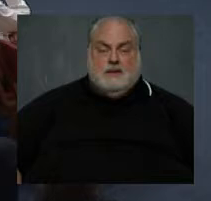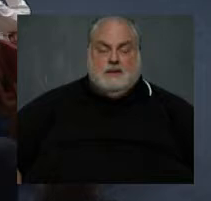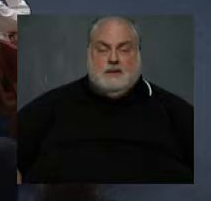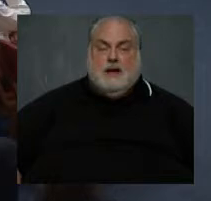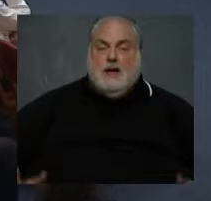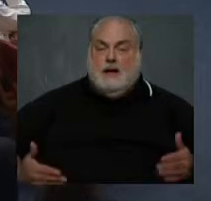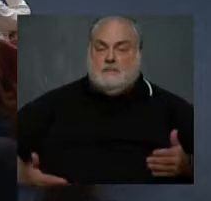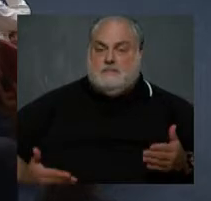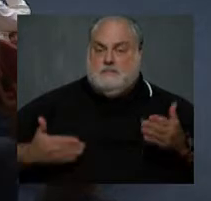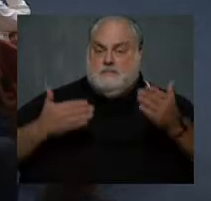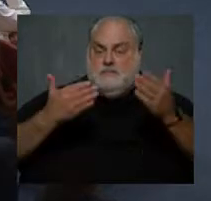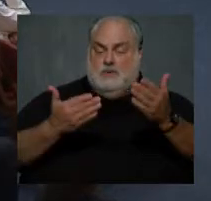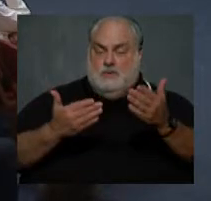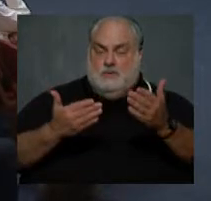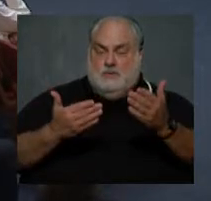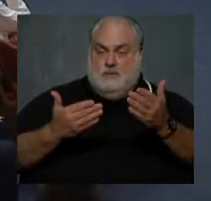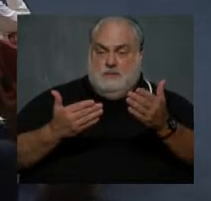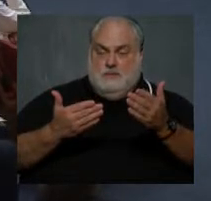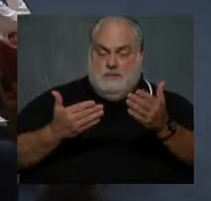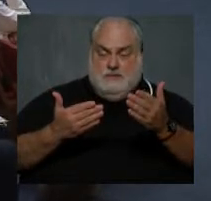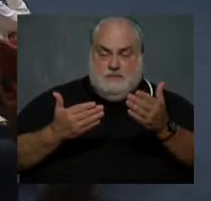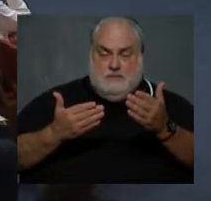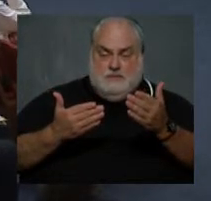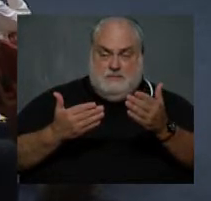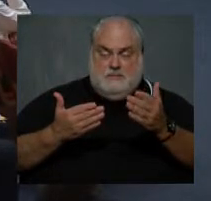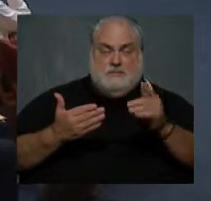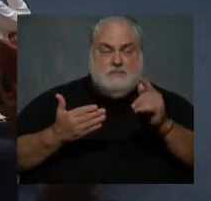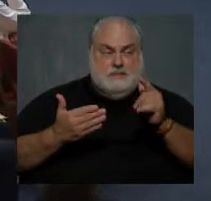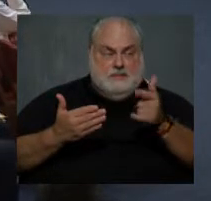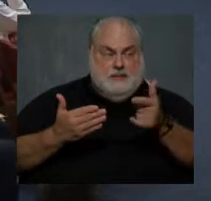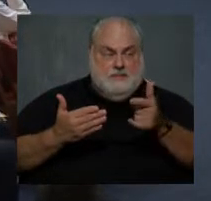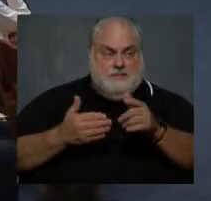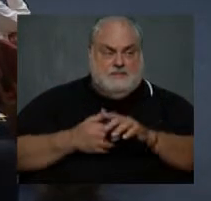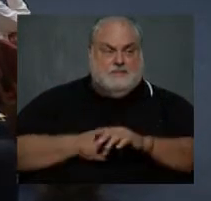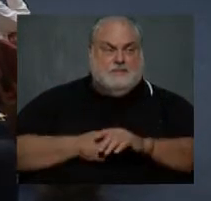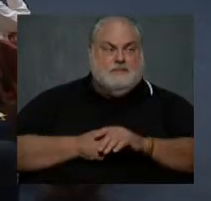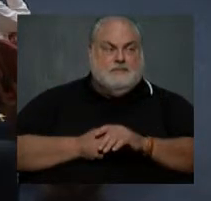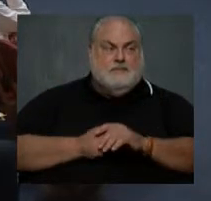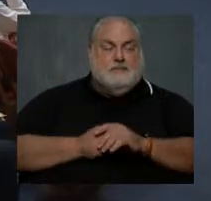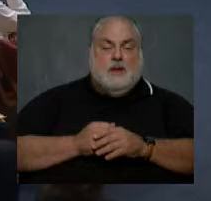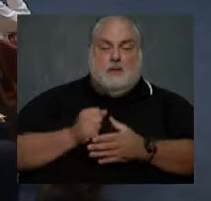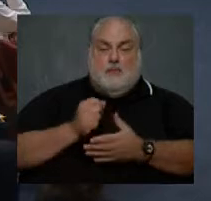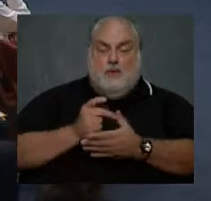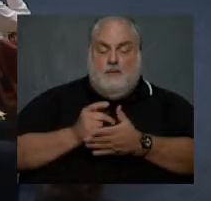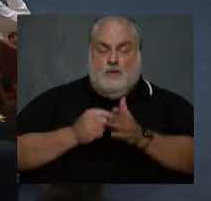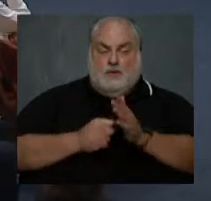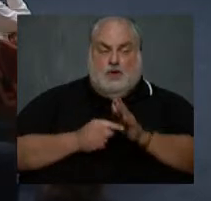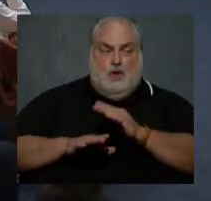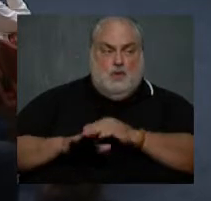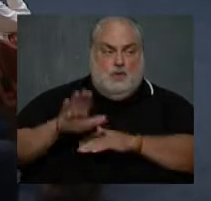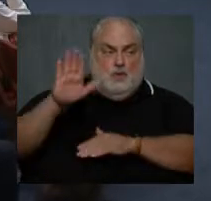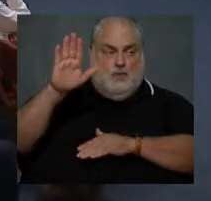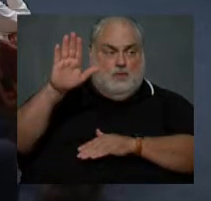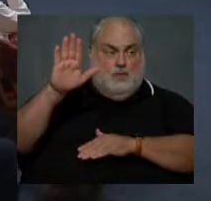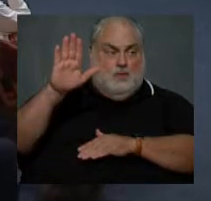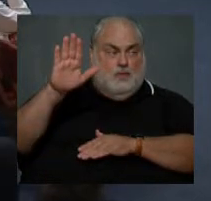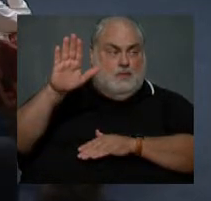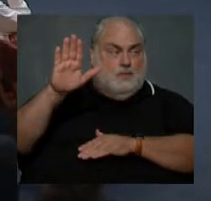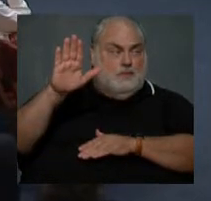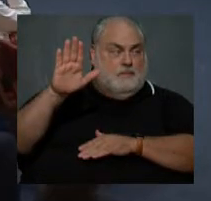with staff recommendations and comments. Do I hear a second? A second. Those approve, raise your hand.